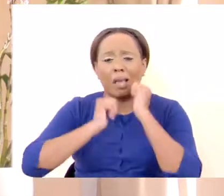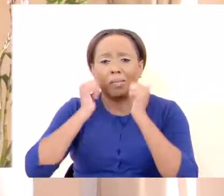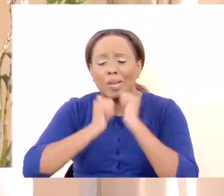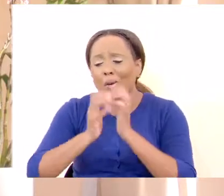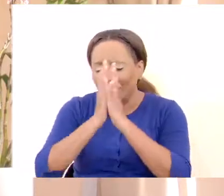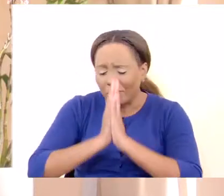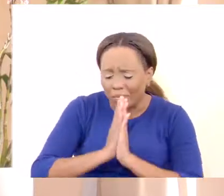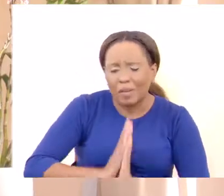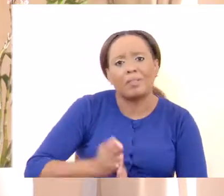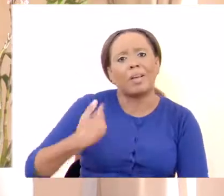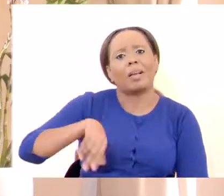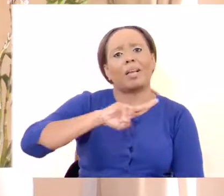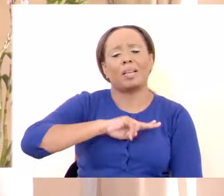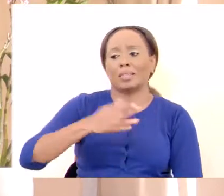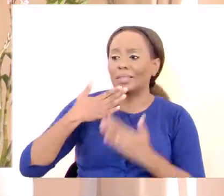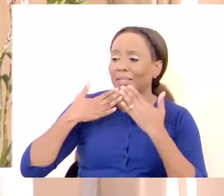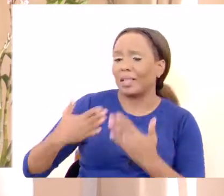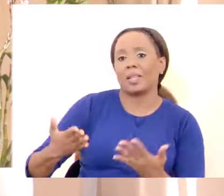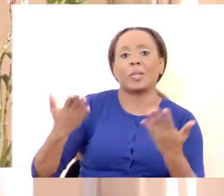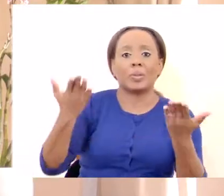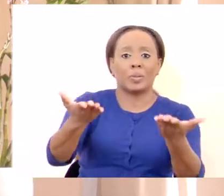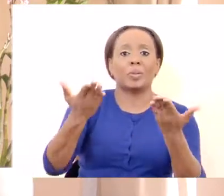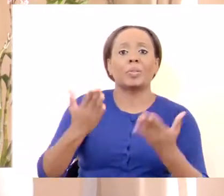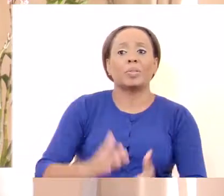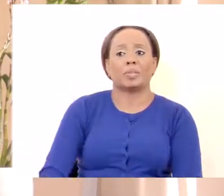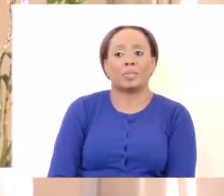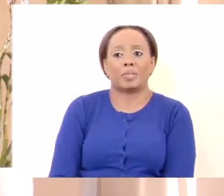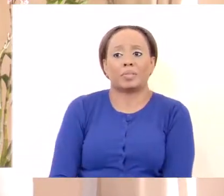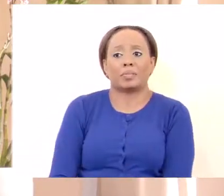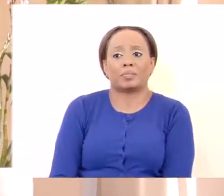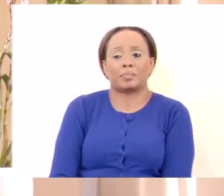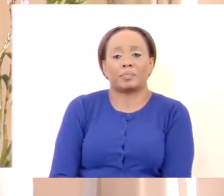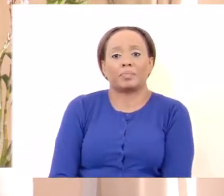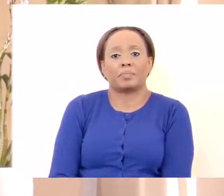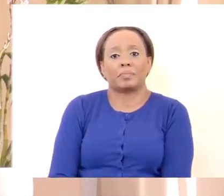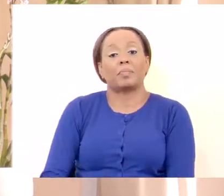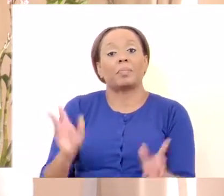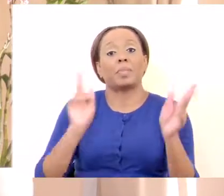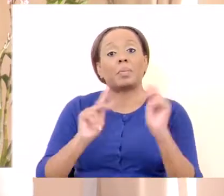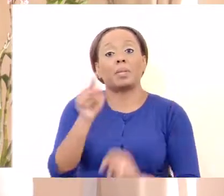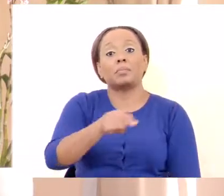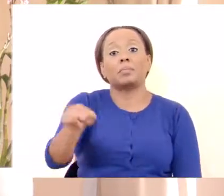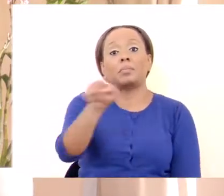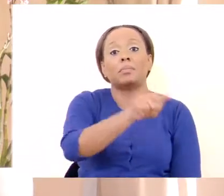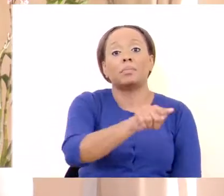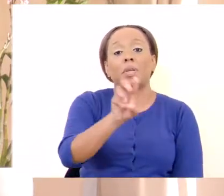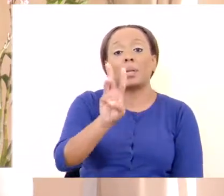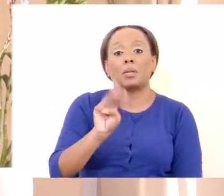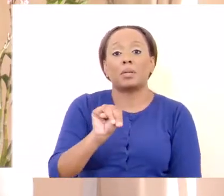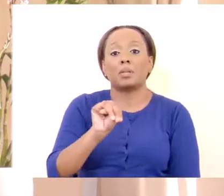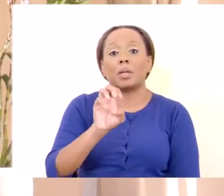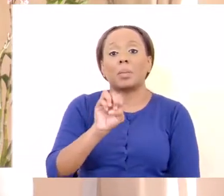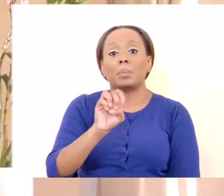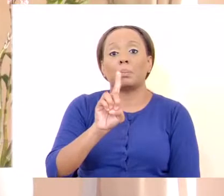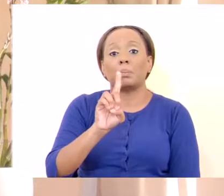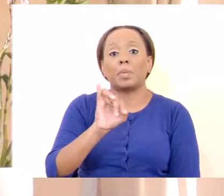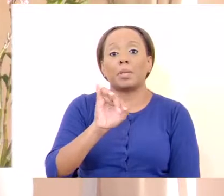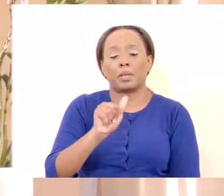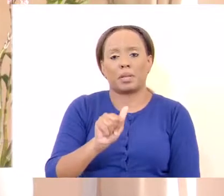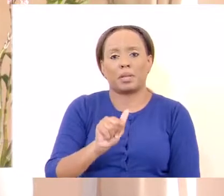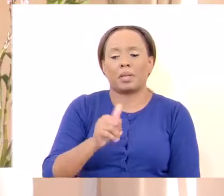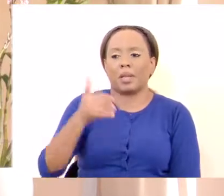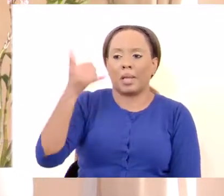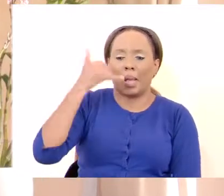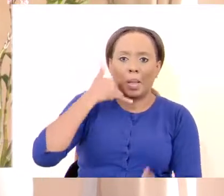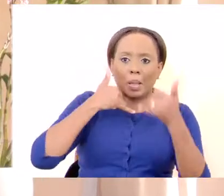that. And to those members of the press, and there are quite a few of you, who have been calling to inquire when things